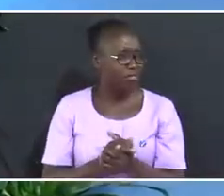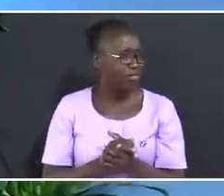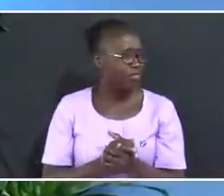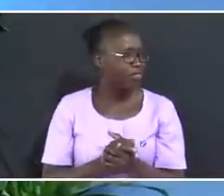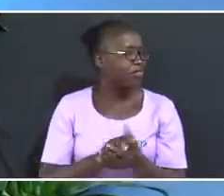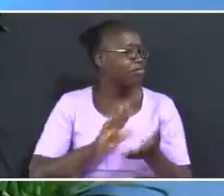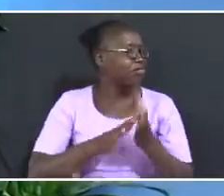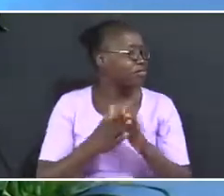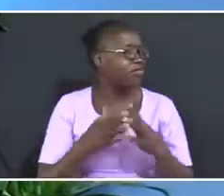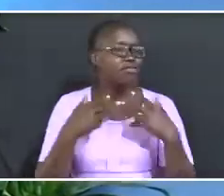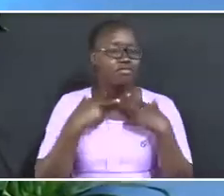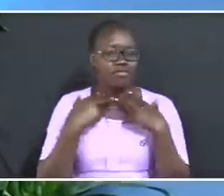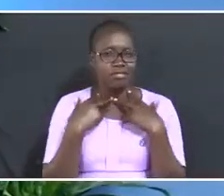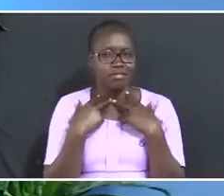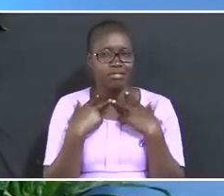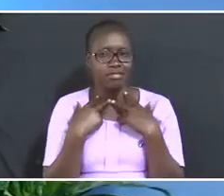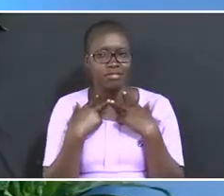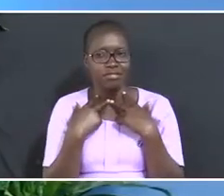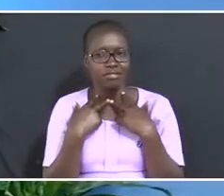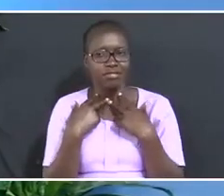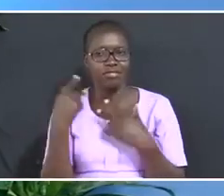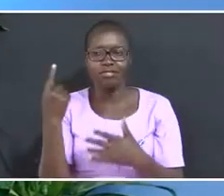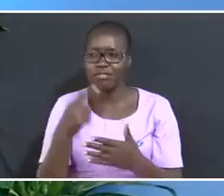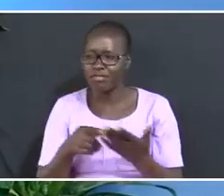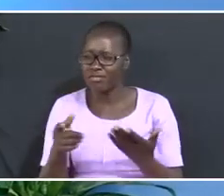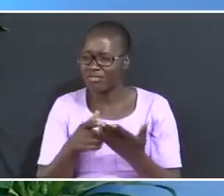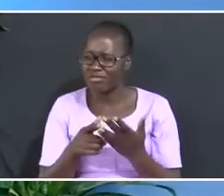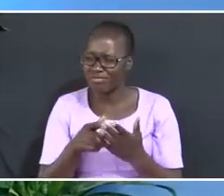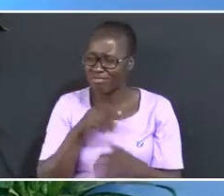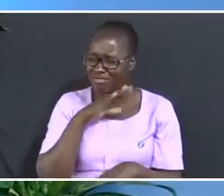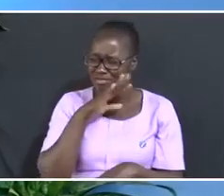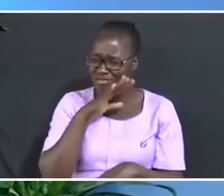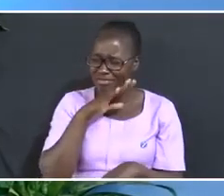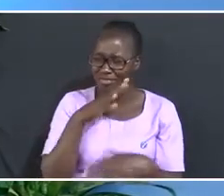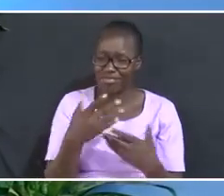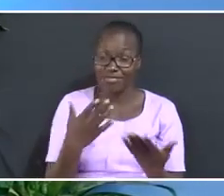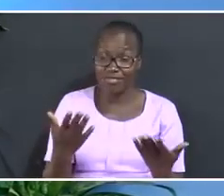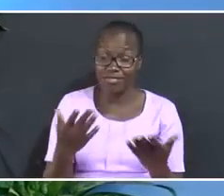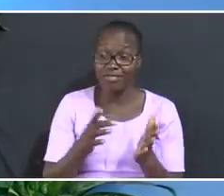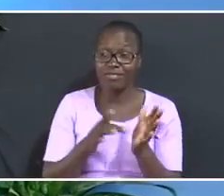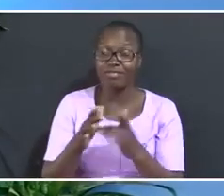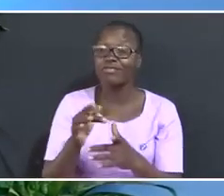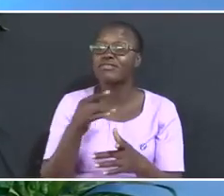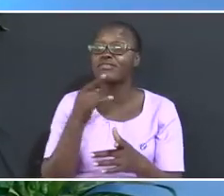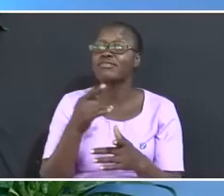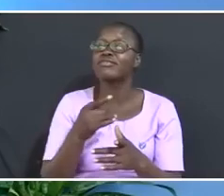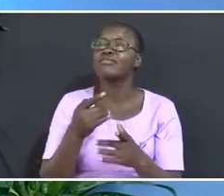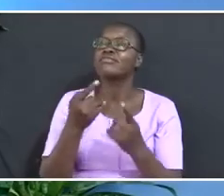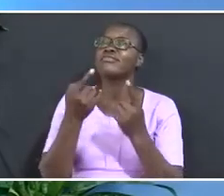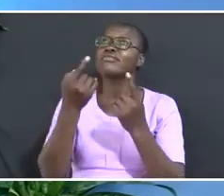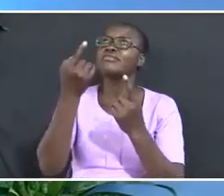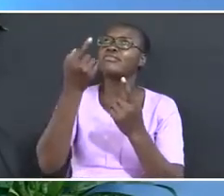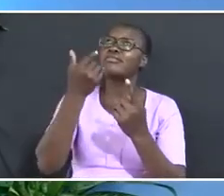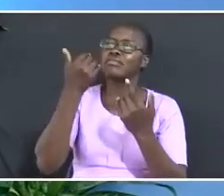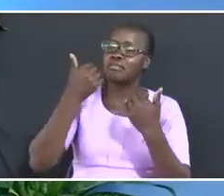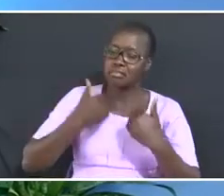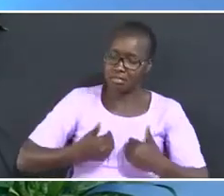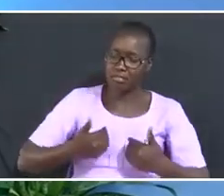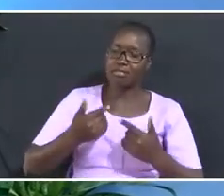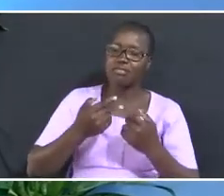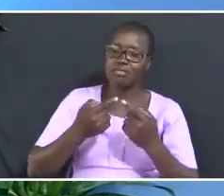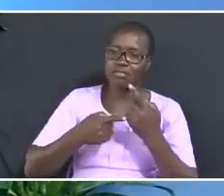You have become a captive of watching those dirty things. And Jesus says, I have come to